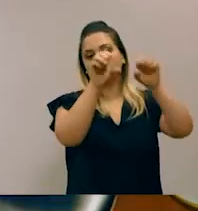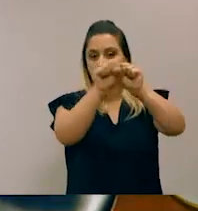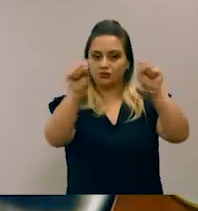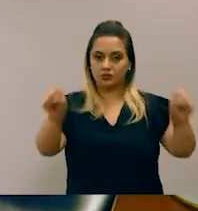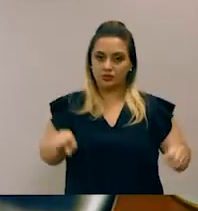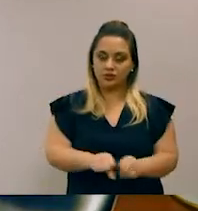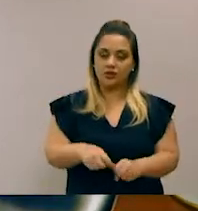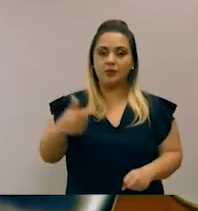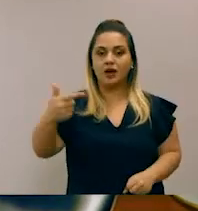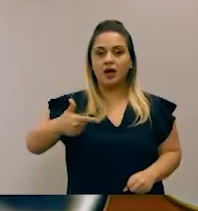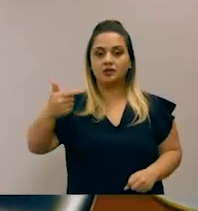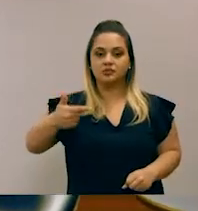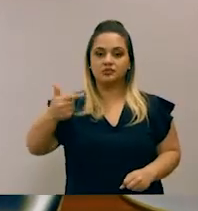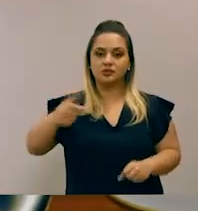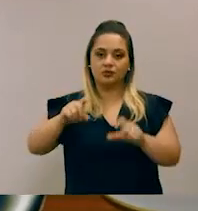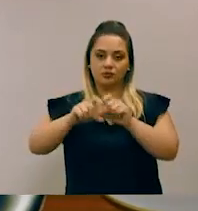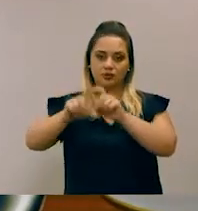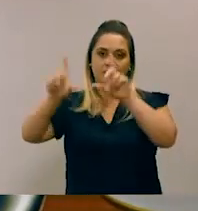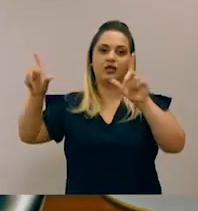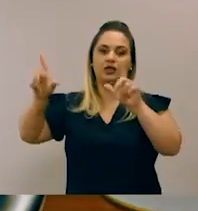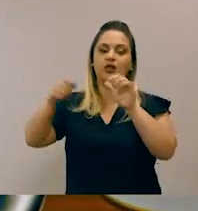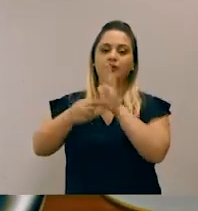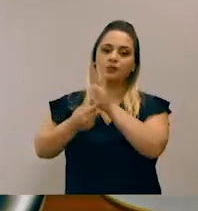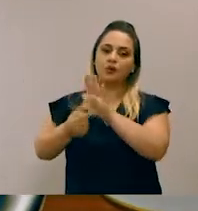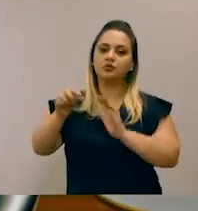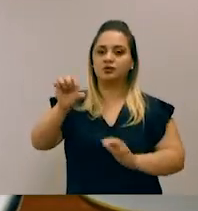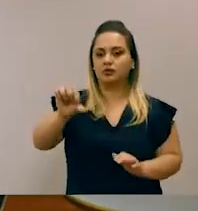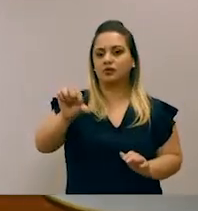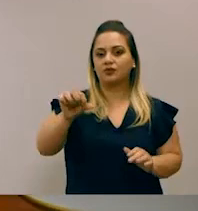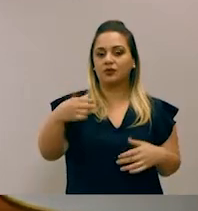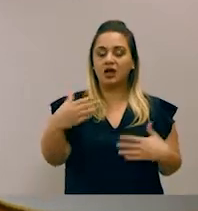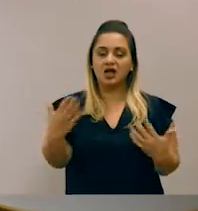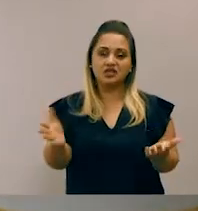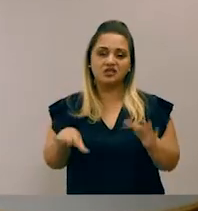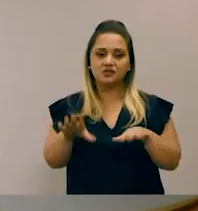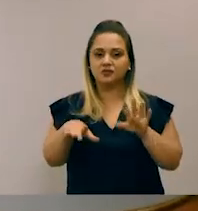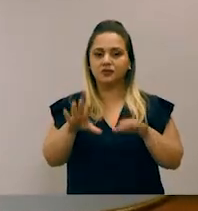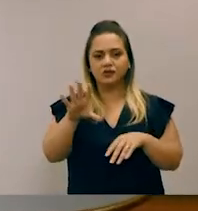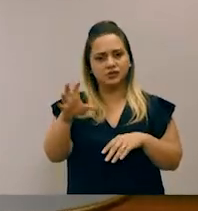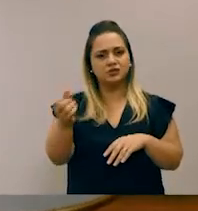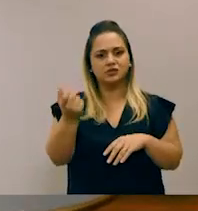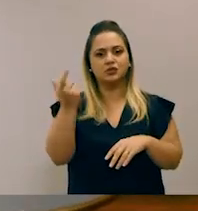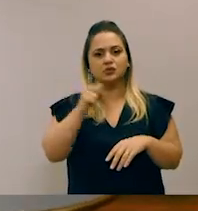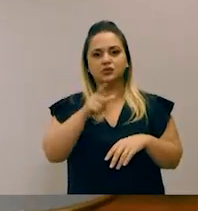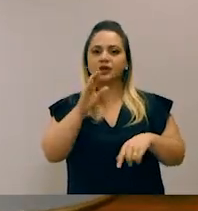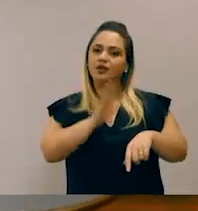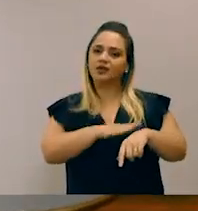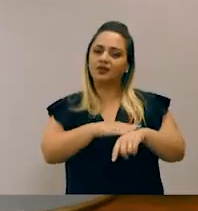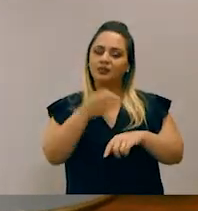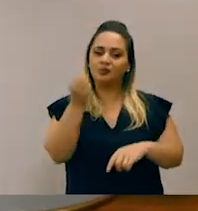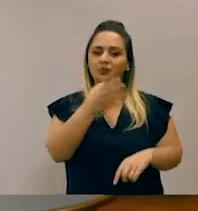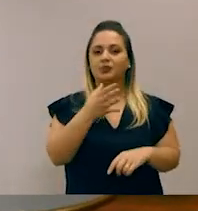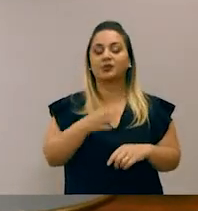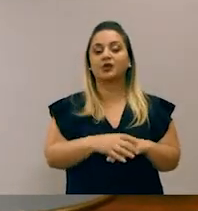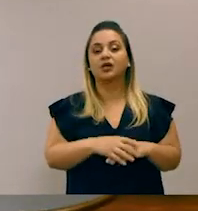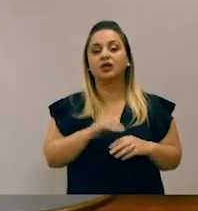evolution of the system, the second screen will show the 9 ones, and then you gain time with it. And apart from